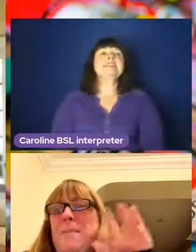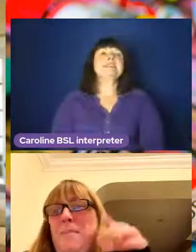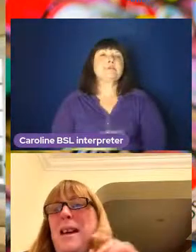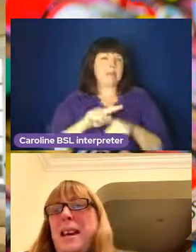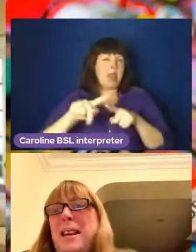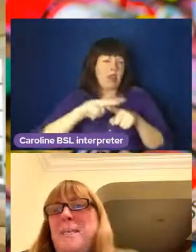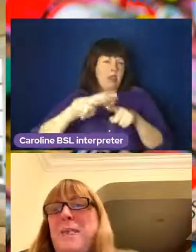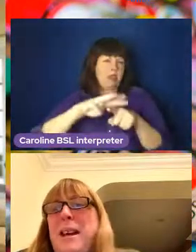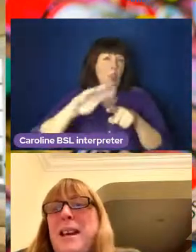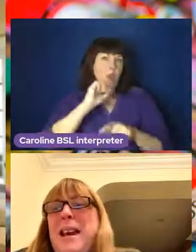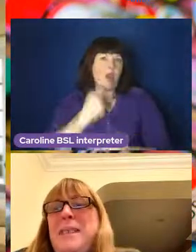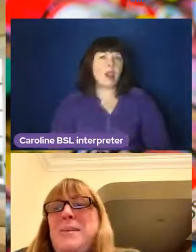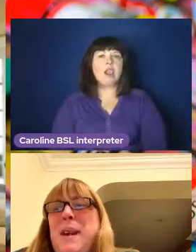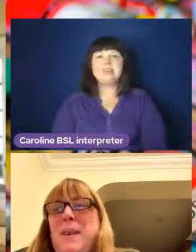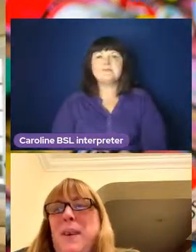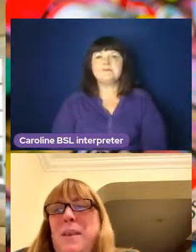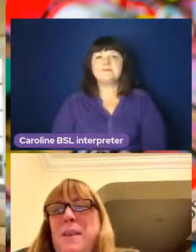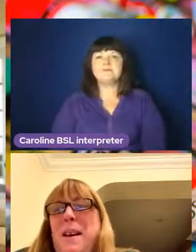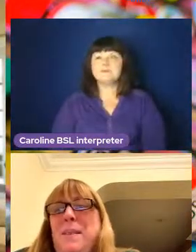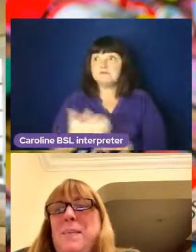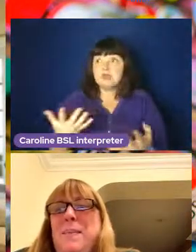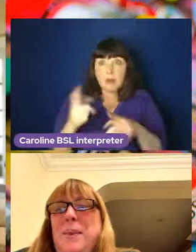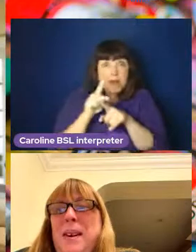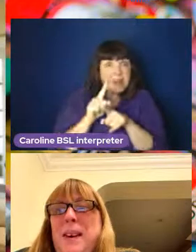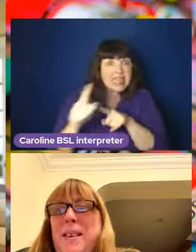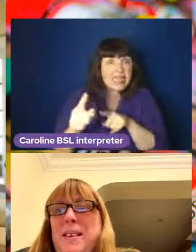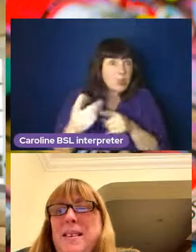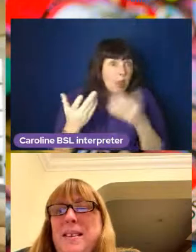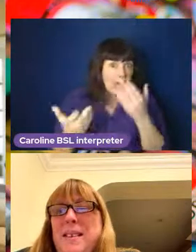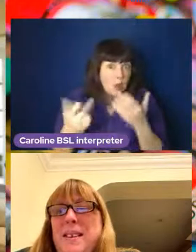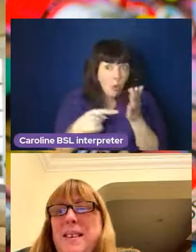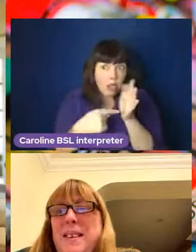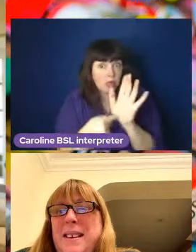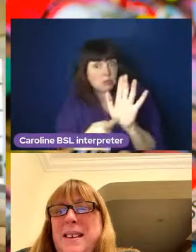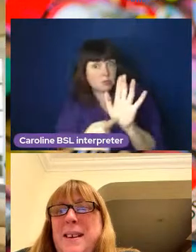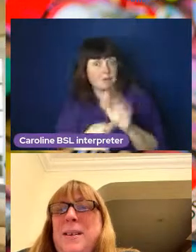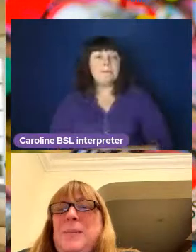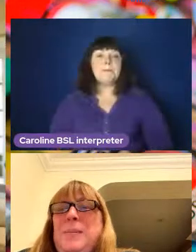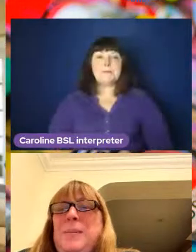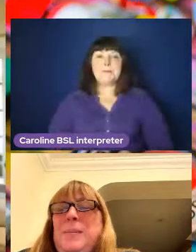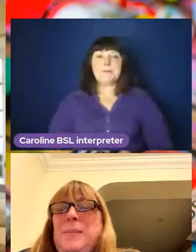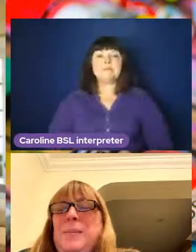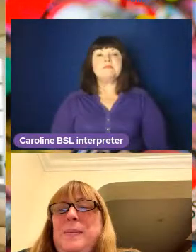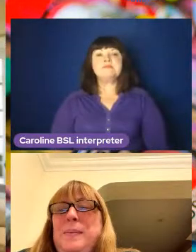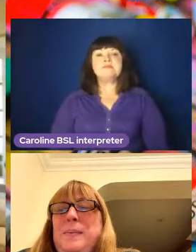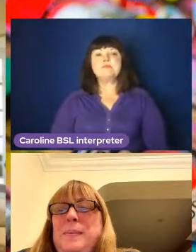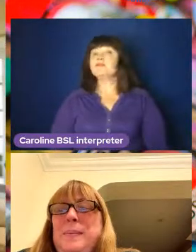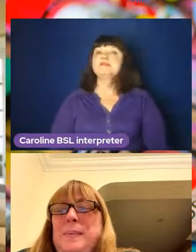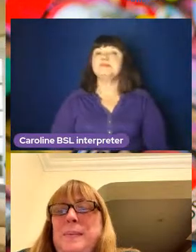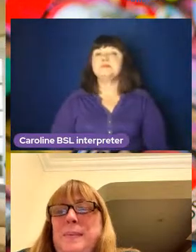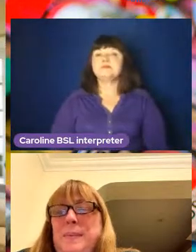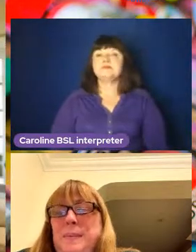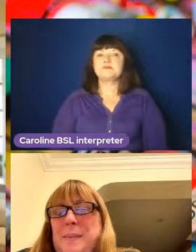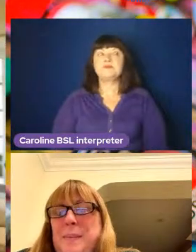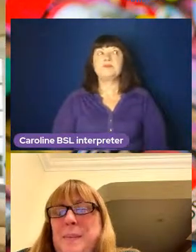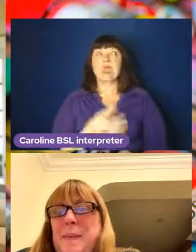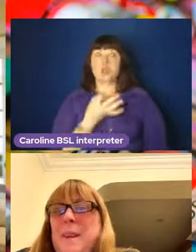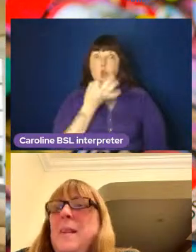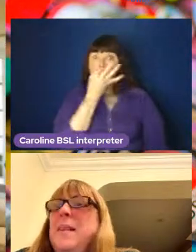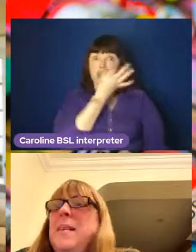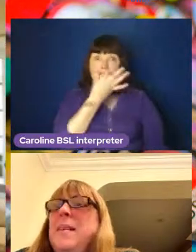future. I'll bring it next week if I'm for you. Fabulous. Now, Jasmine the Magical